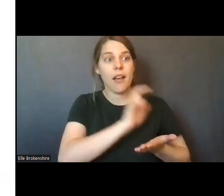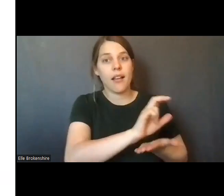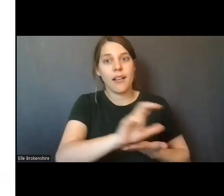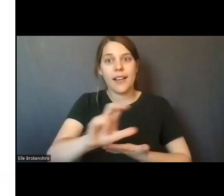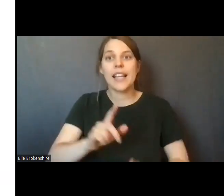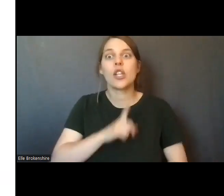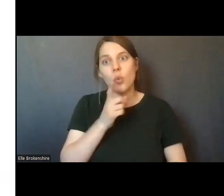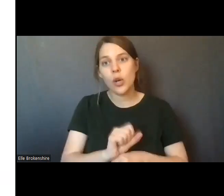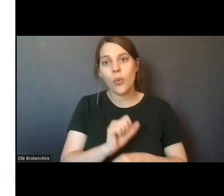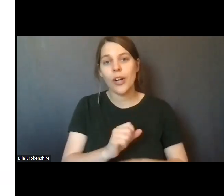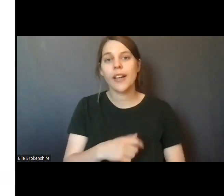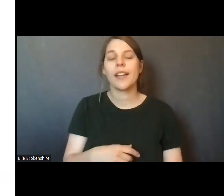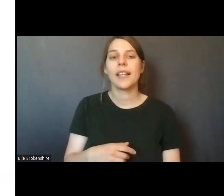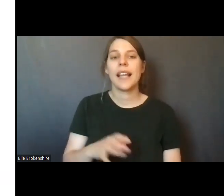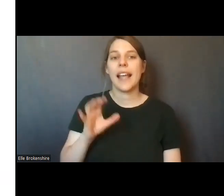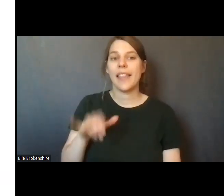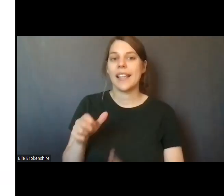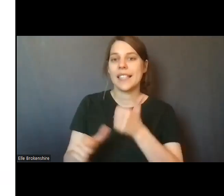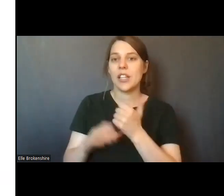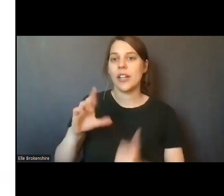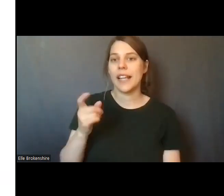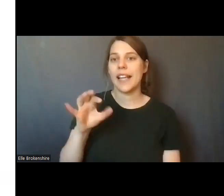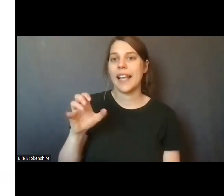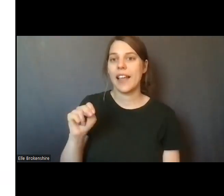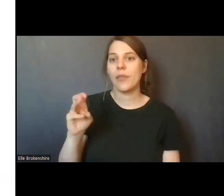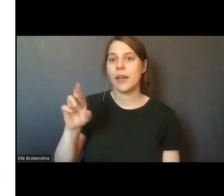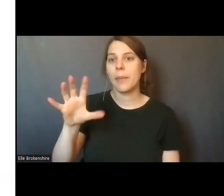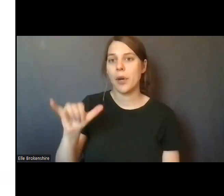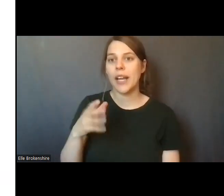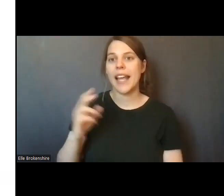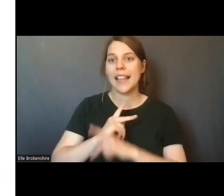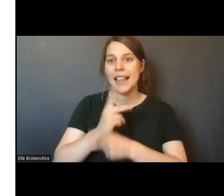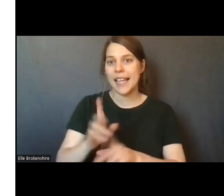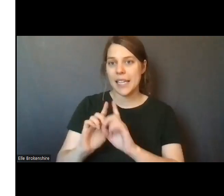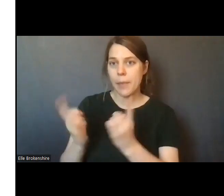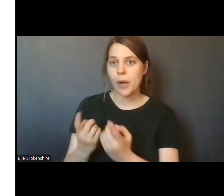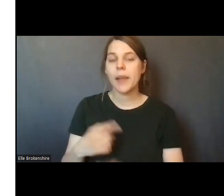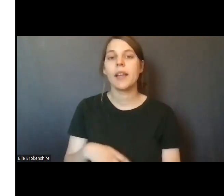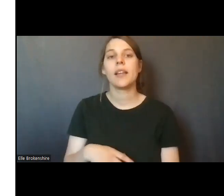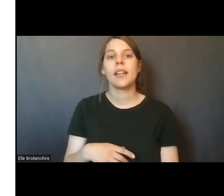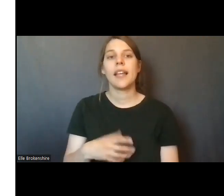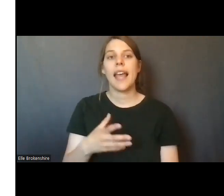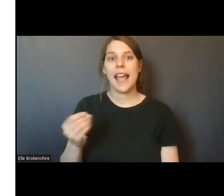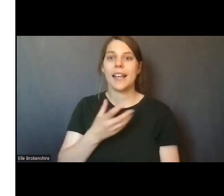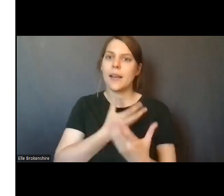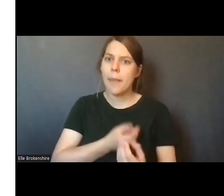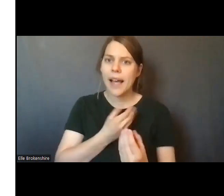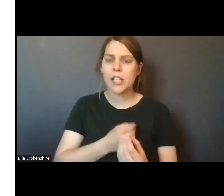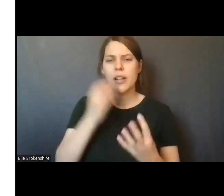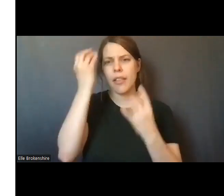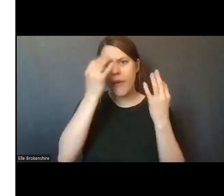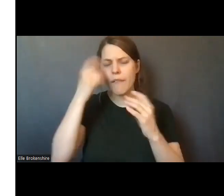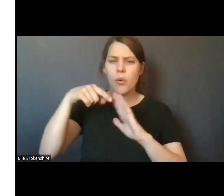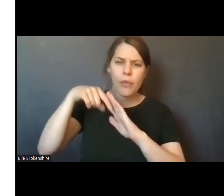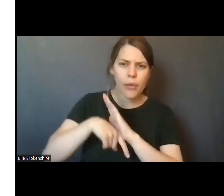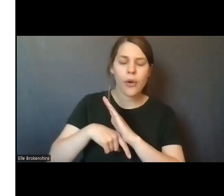steady hand of Director Catherine Murray in the URA's Commercial Lending Department, and by the compassionate, thoughtful, thorough, and attentive